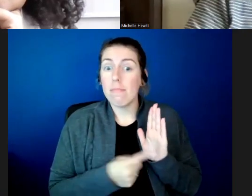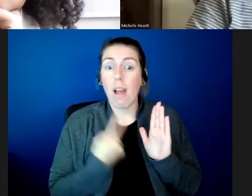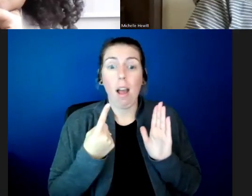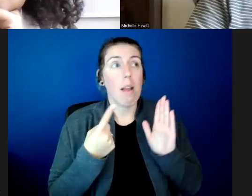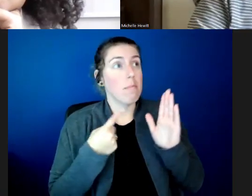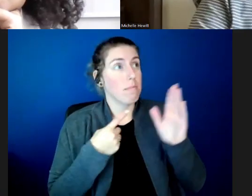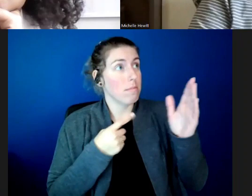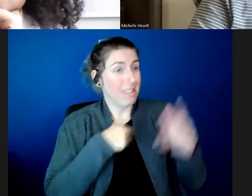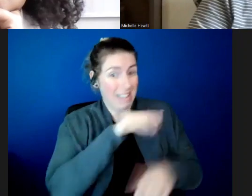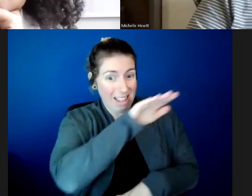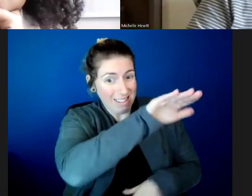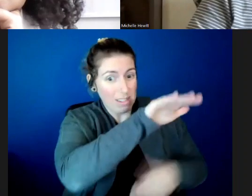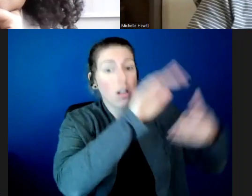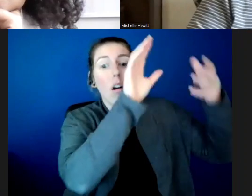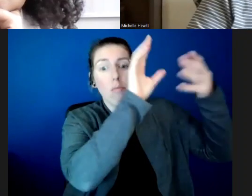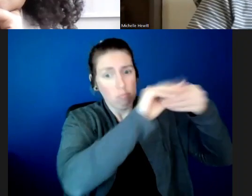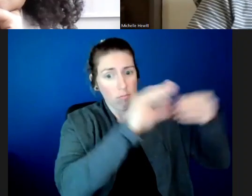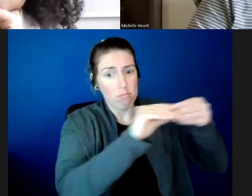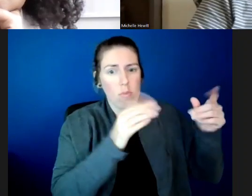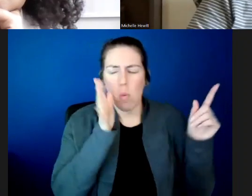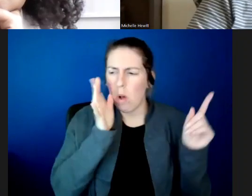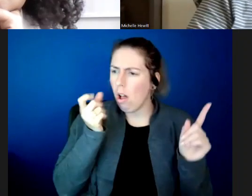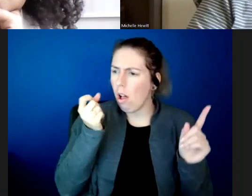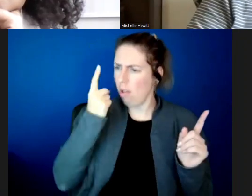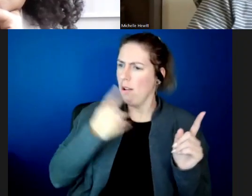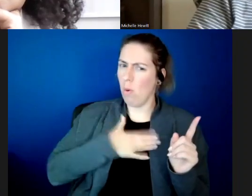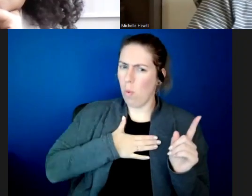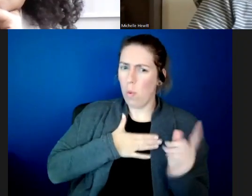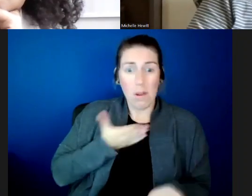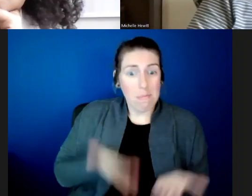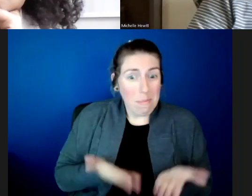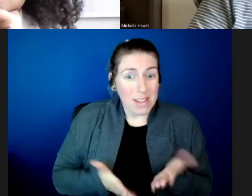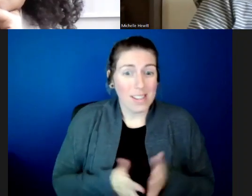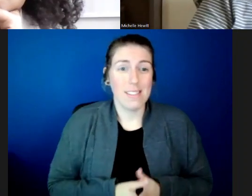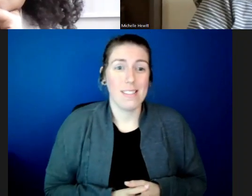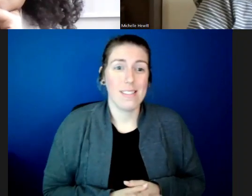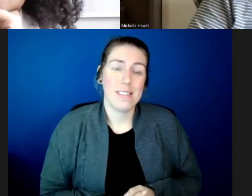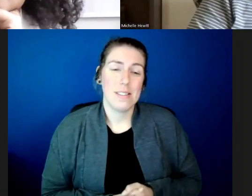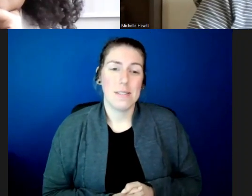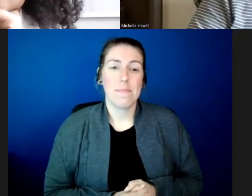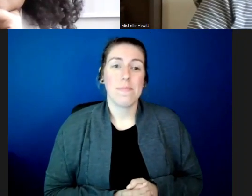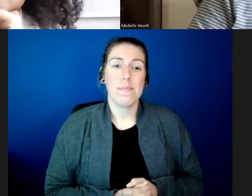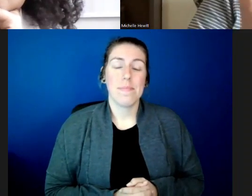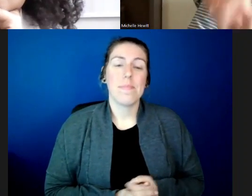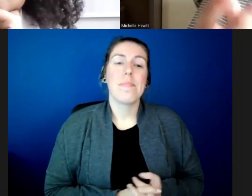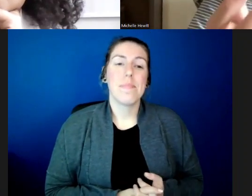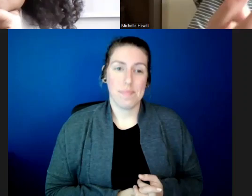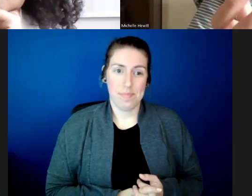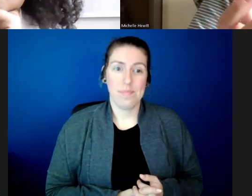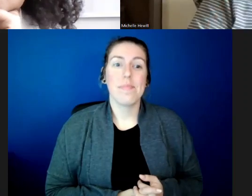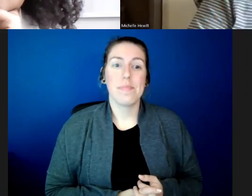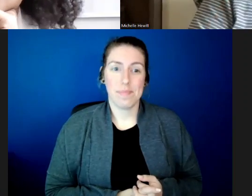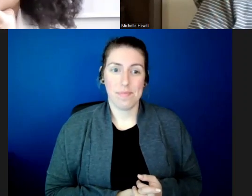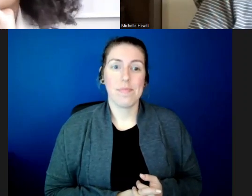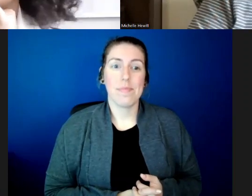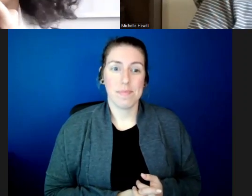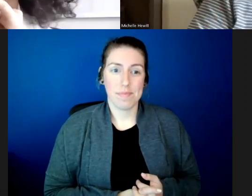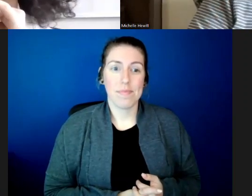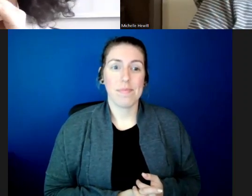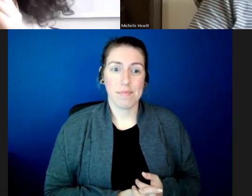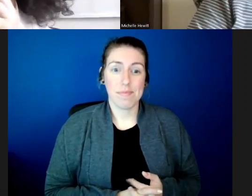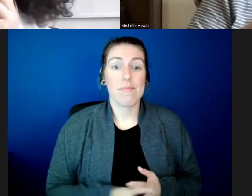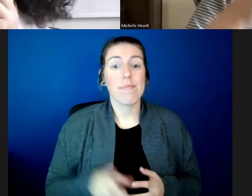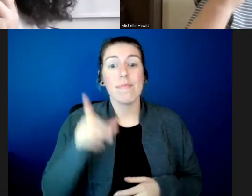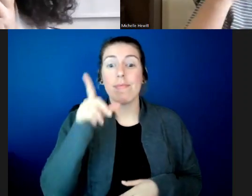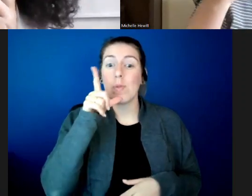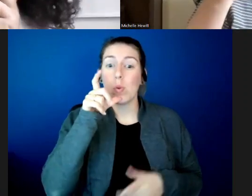right? It's, you know, I found that with the politicians that I talk to, because they're the change